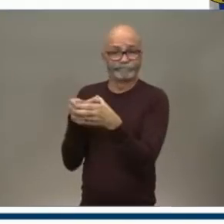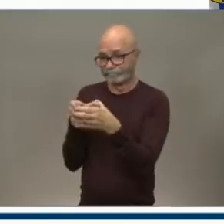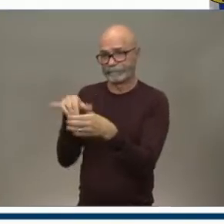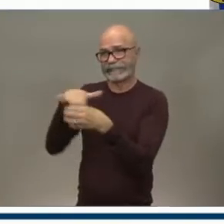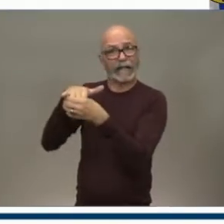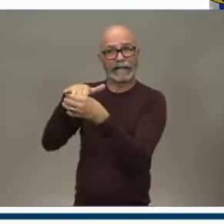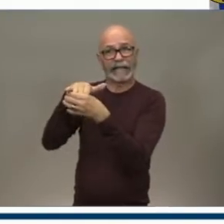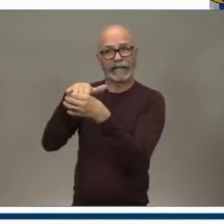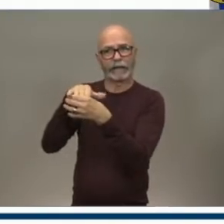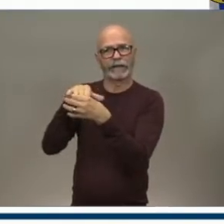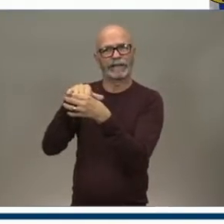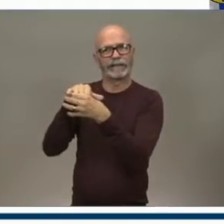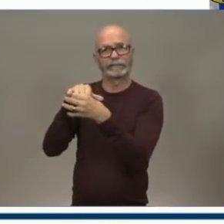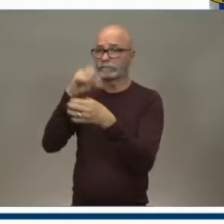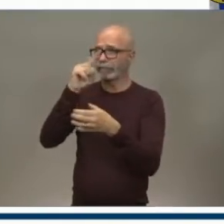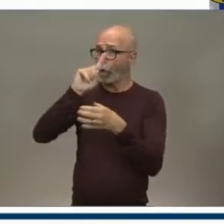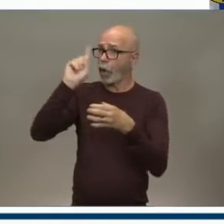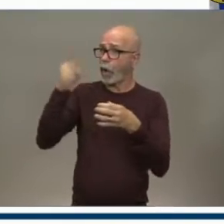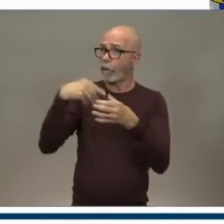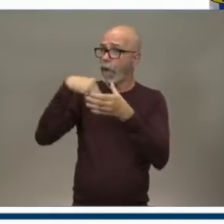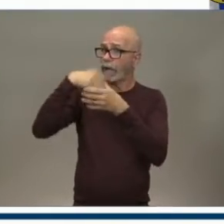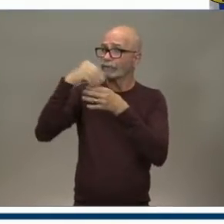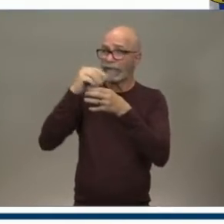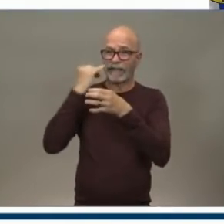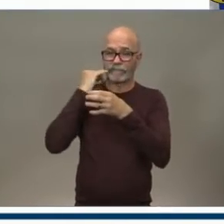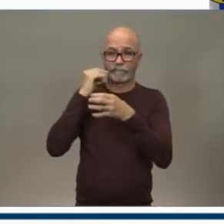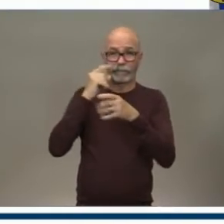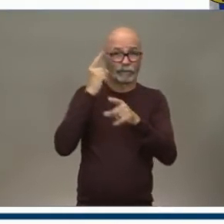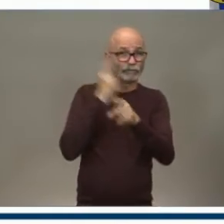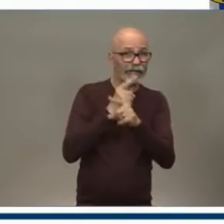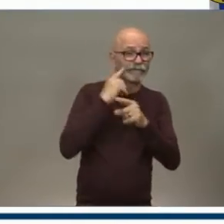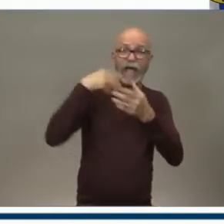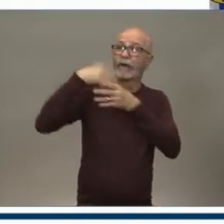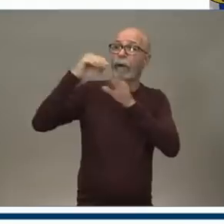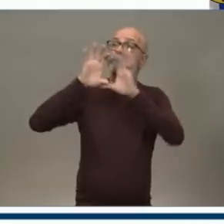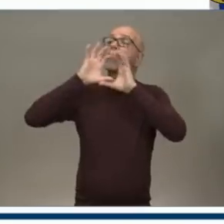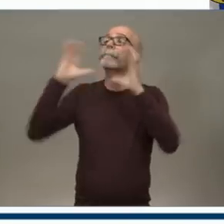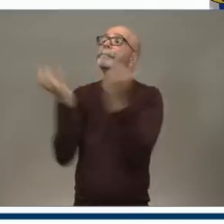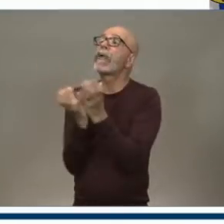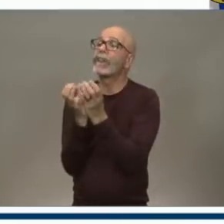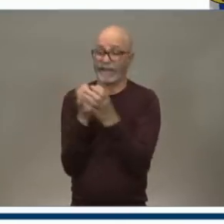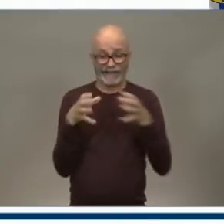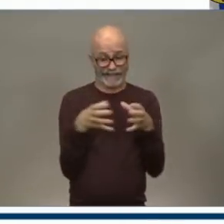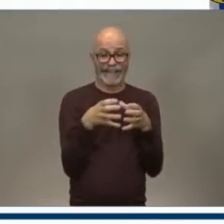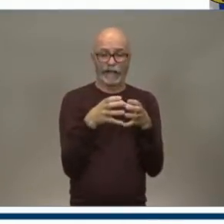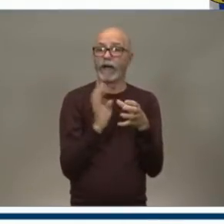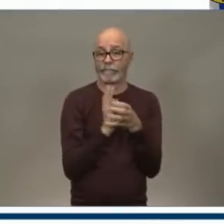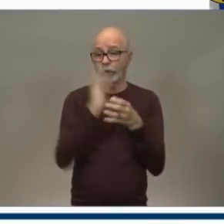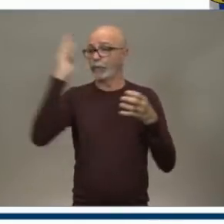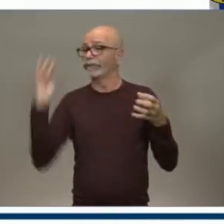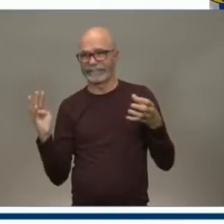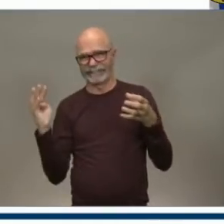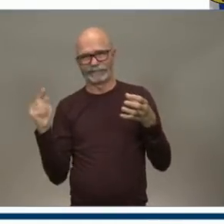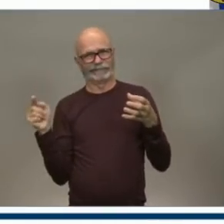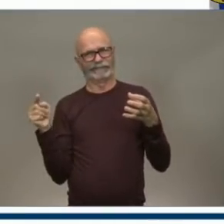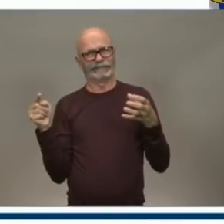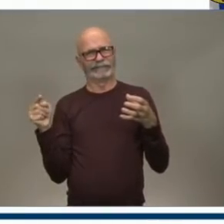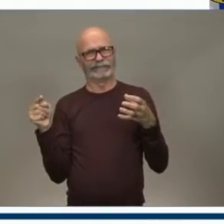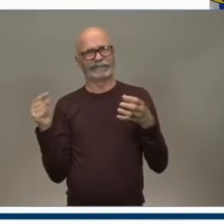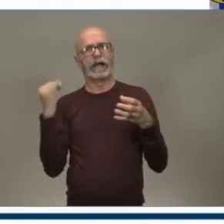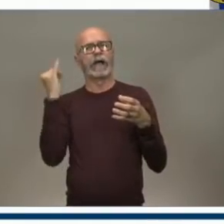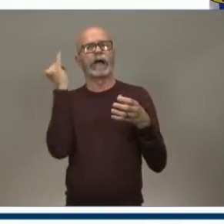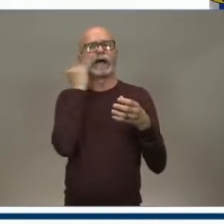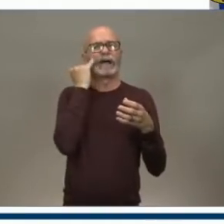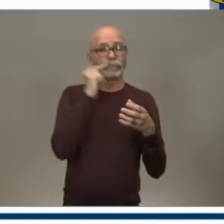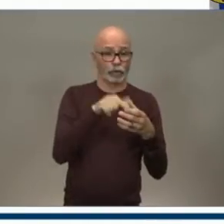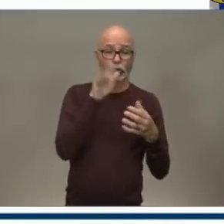outside the Atlantic bubble. Does it make sense if we're telling people to stay home right now, if we use the school connections as an example,